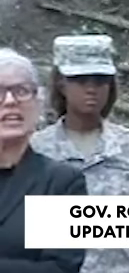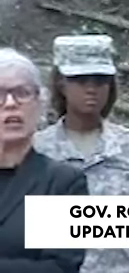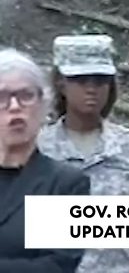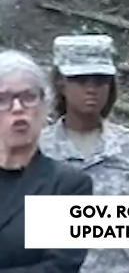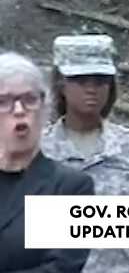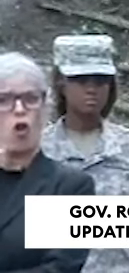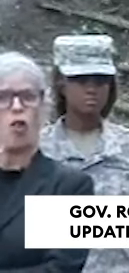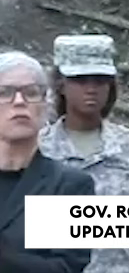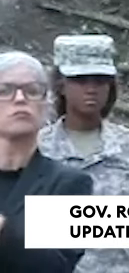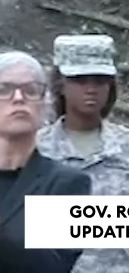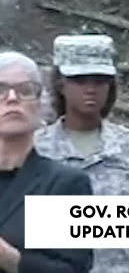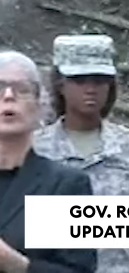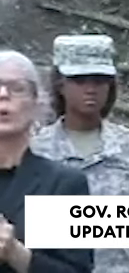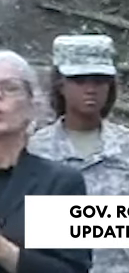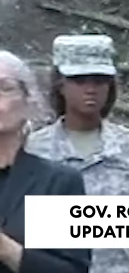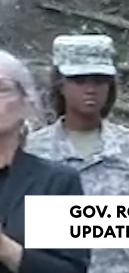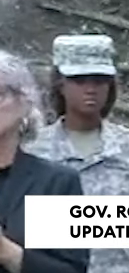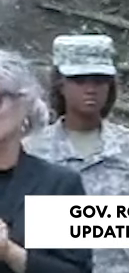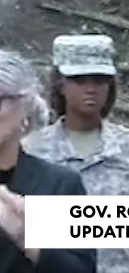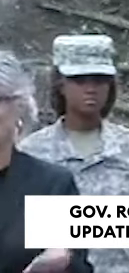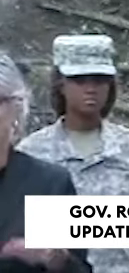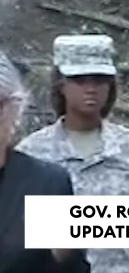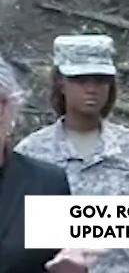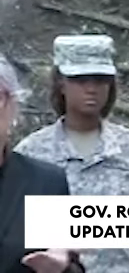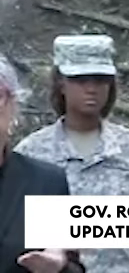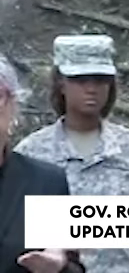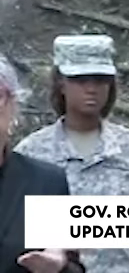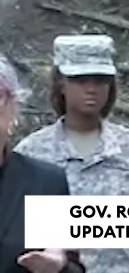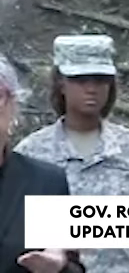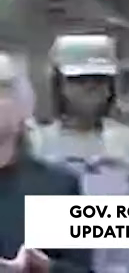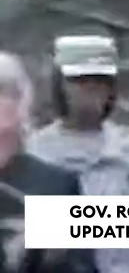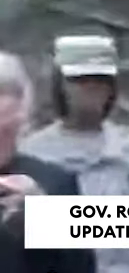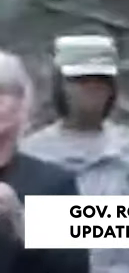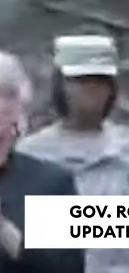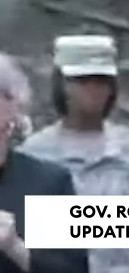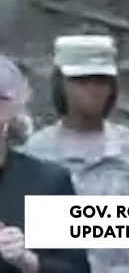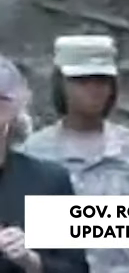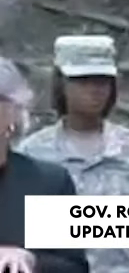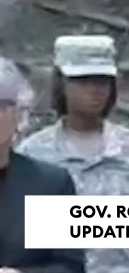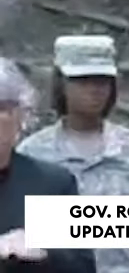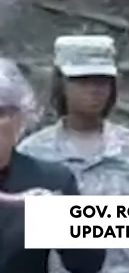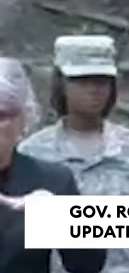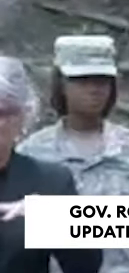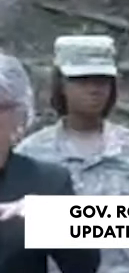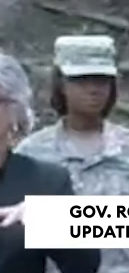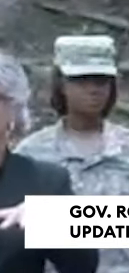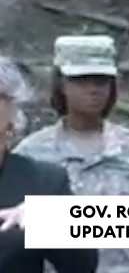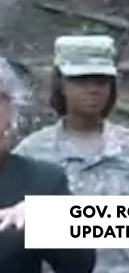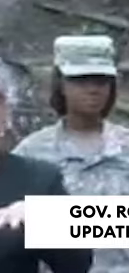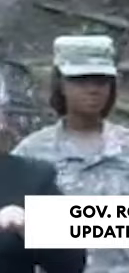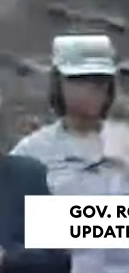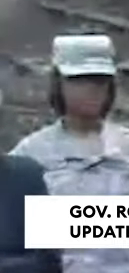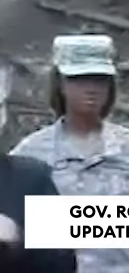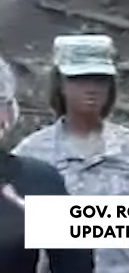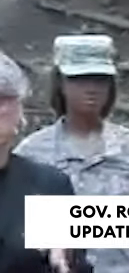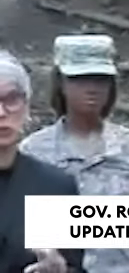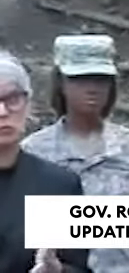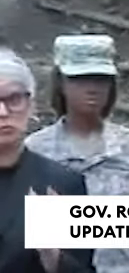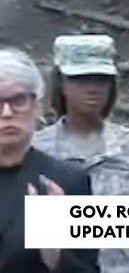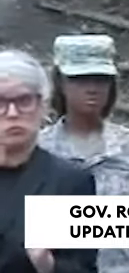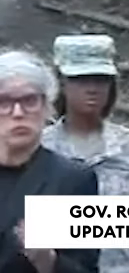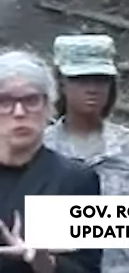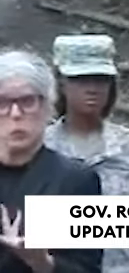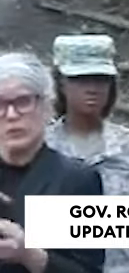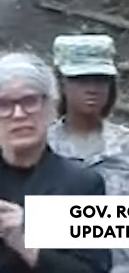regarding a fatality as a result of that storm surge, but that's up to this point. I mean, so, you know, we'll see what happens as people go down